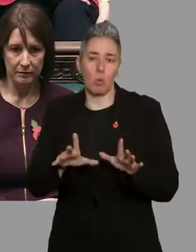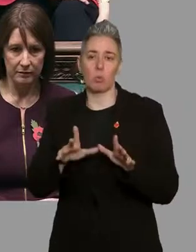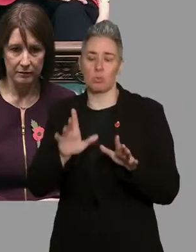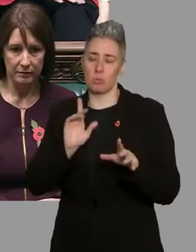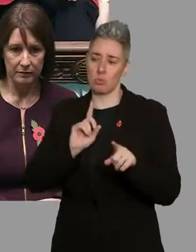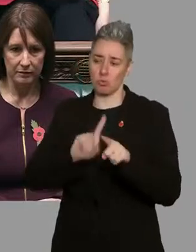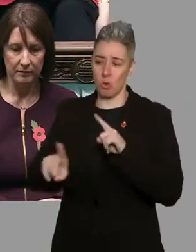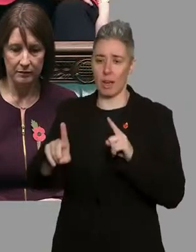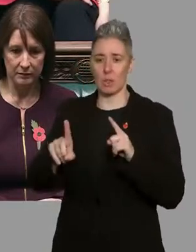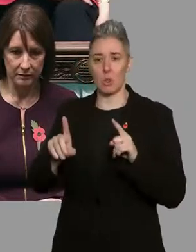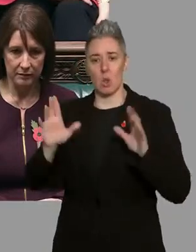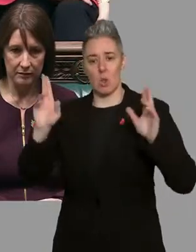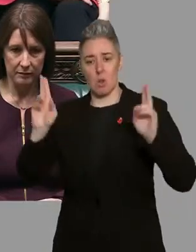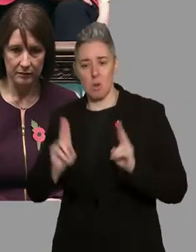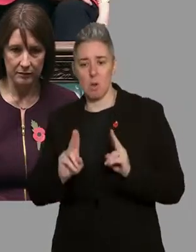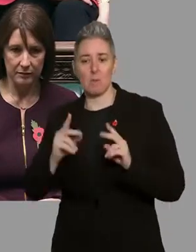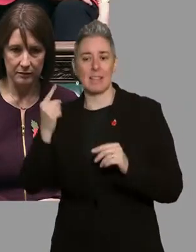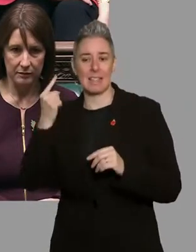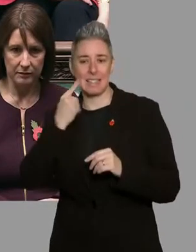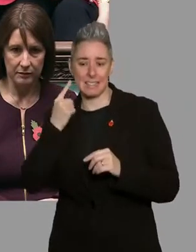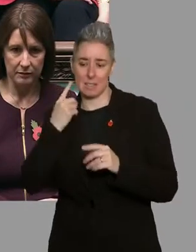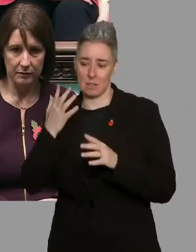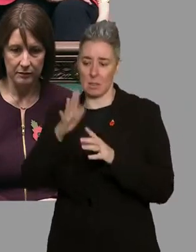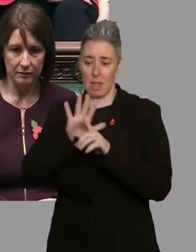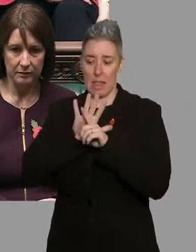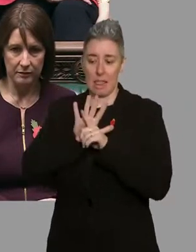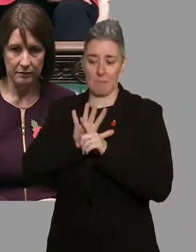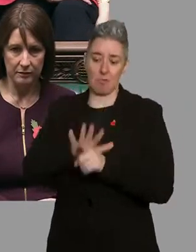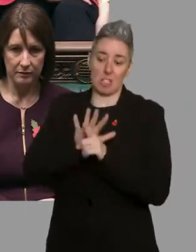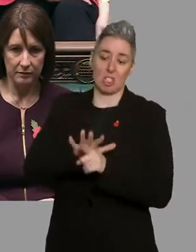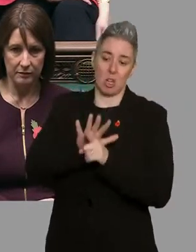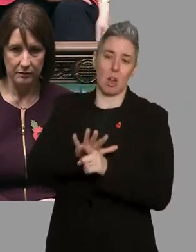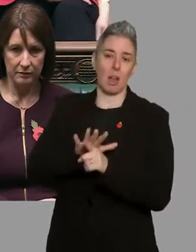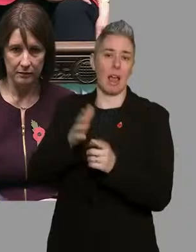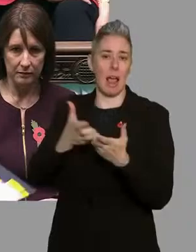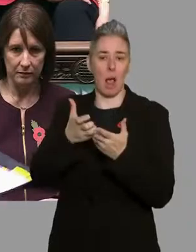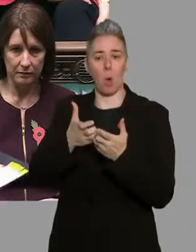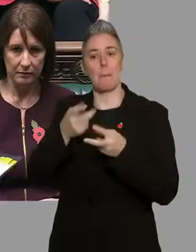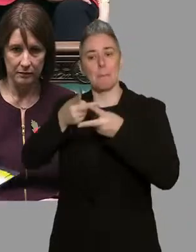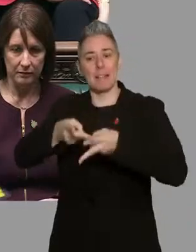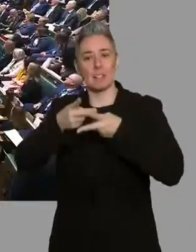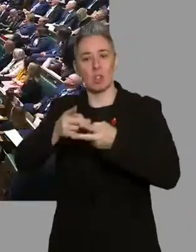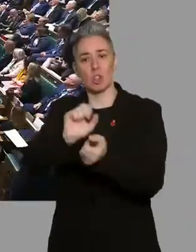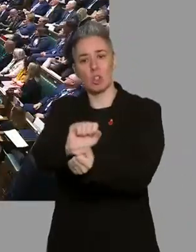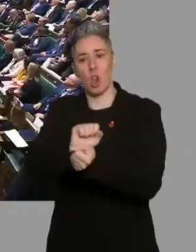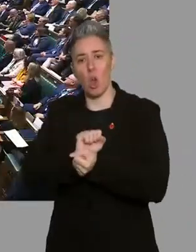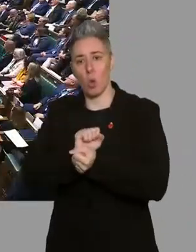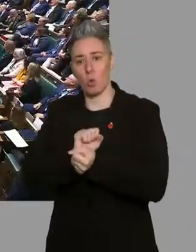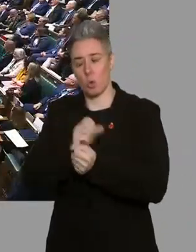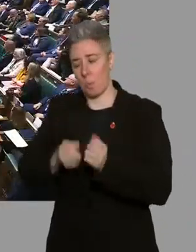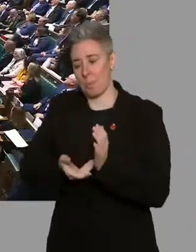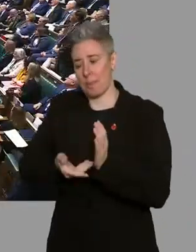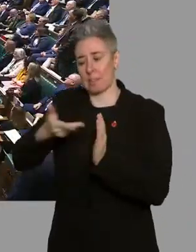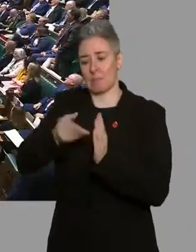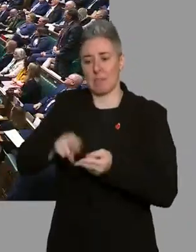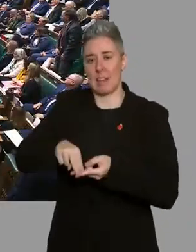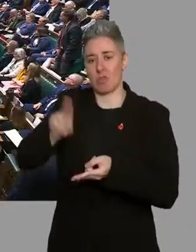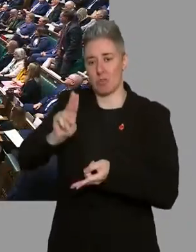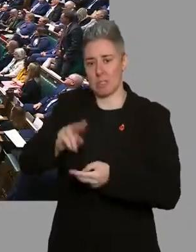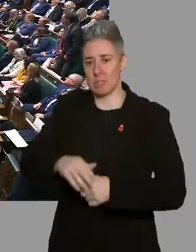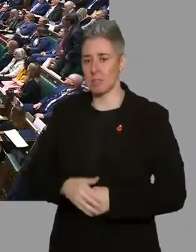maintenance loans, which is worth £414 extra per year. Thank you, Mr. Speaker. Alex Brooke.